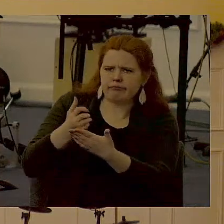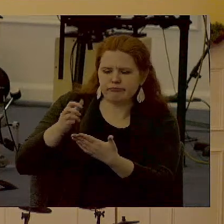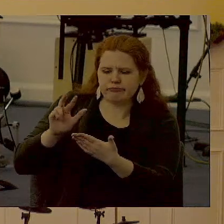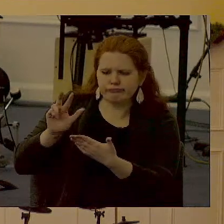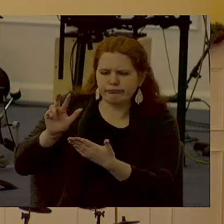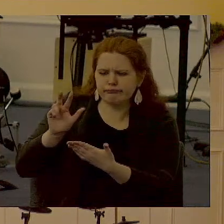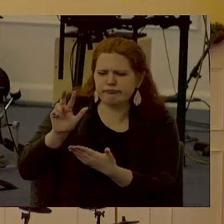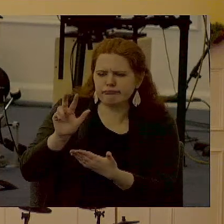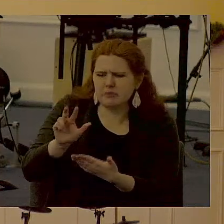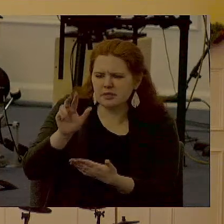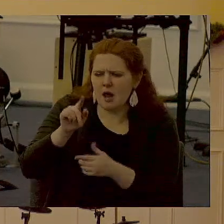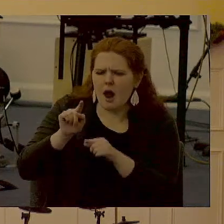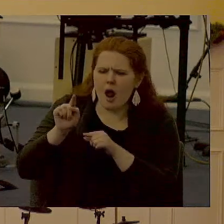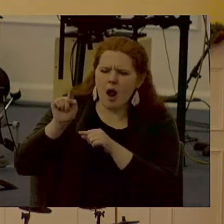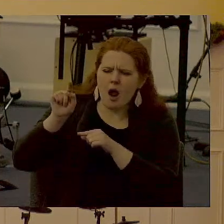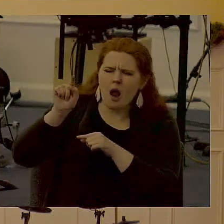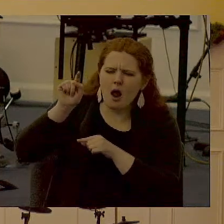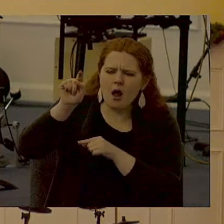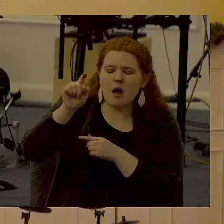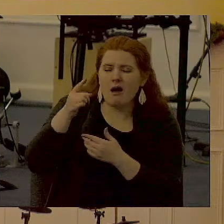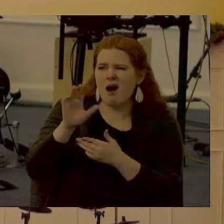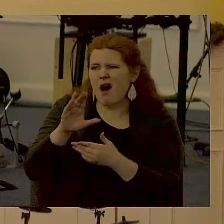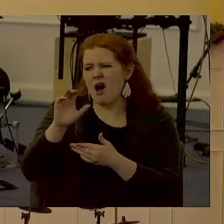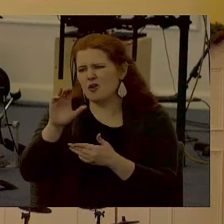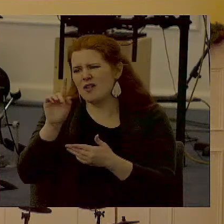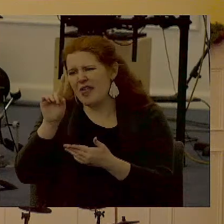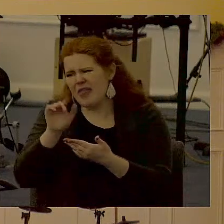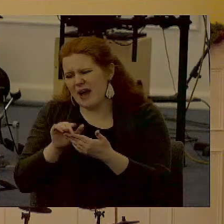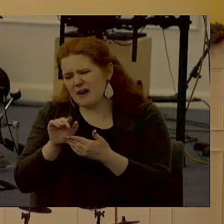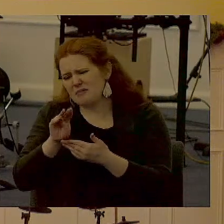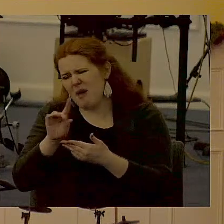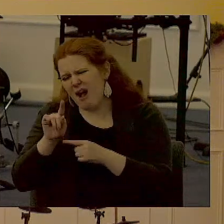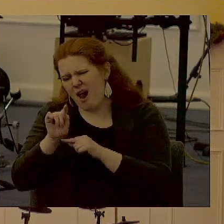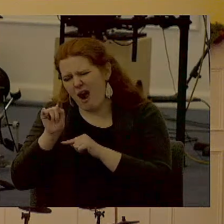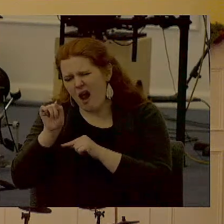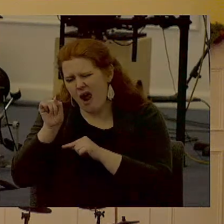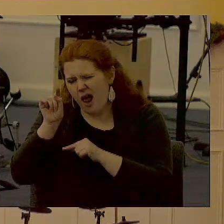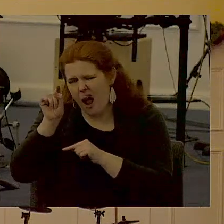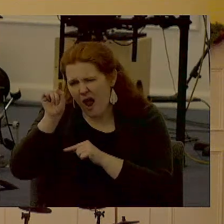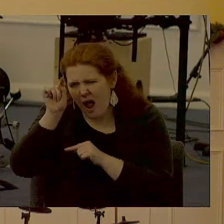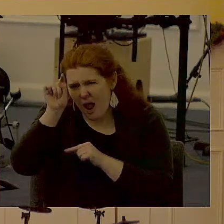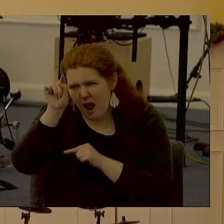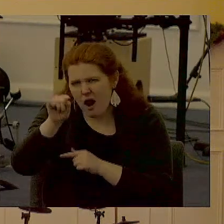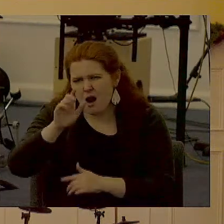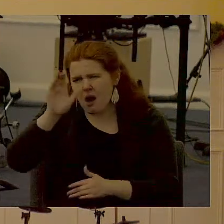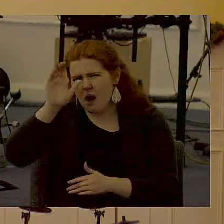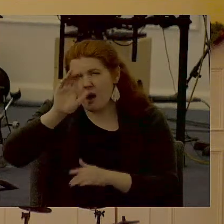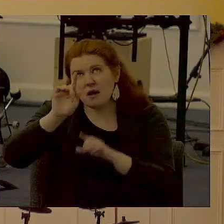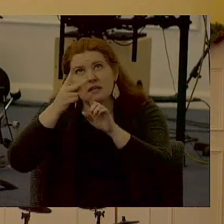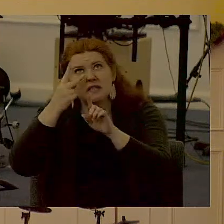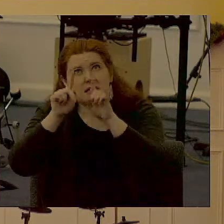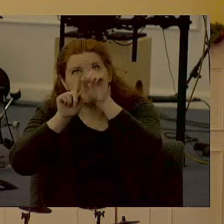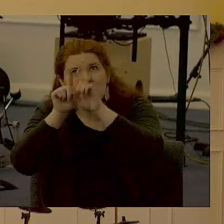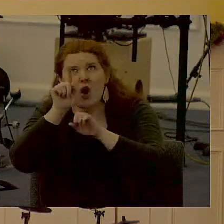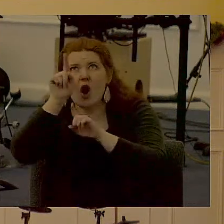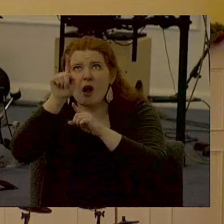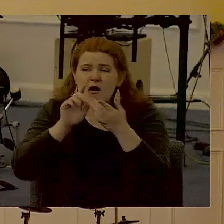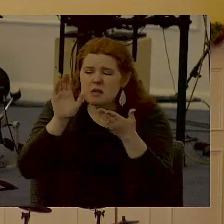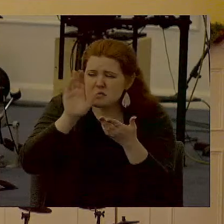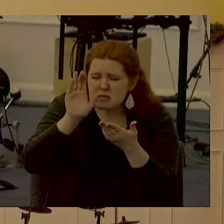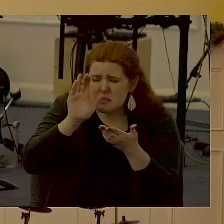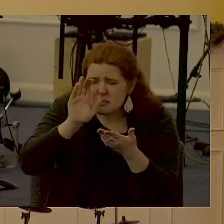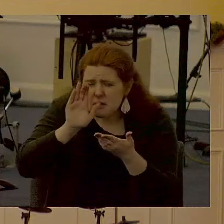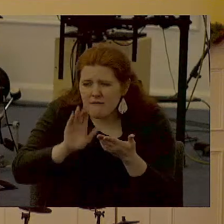go hundreds of miles, maybe thousands of miles, to find and follow Jesus and worship